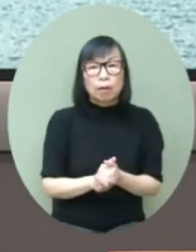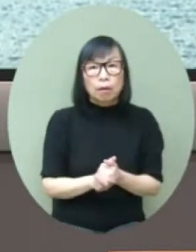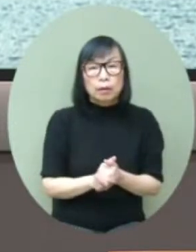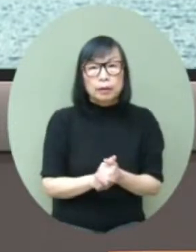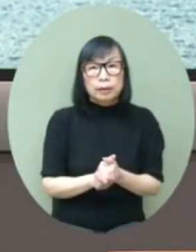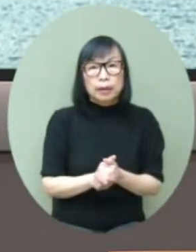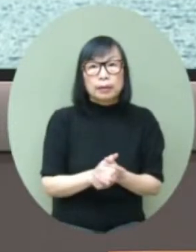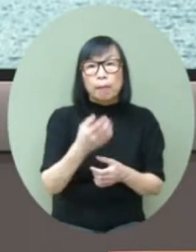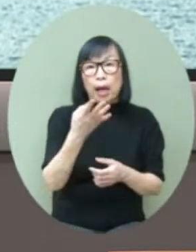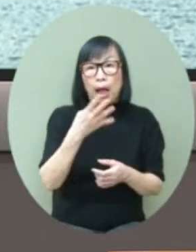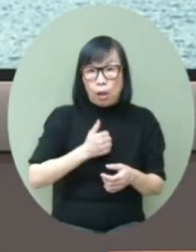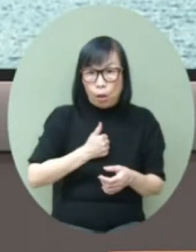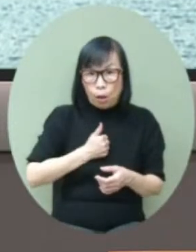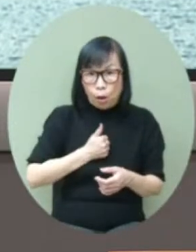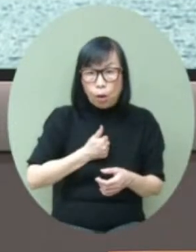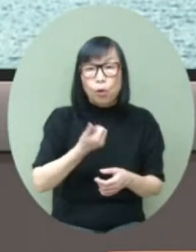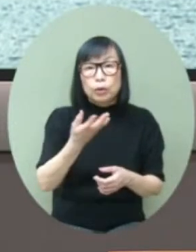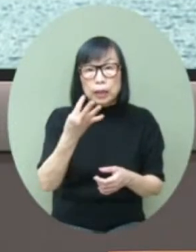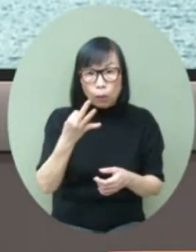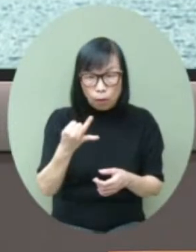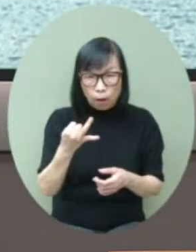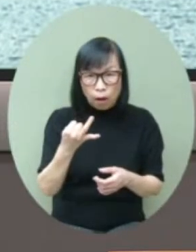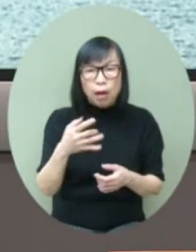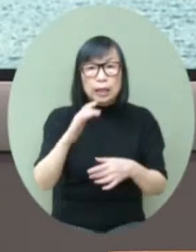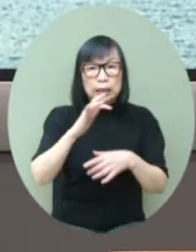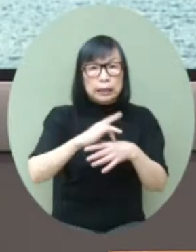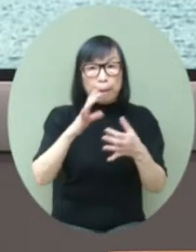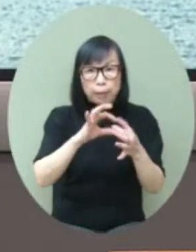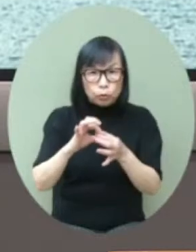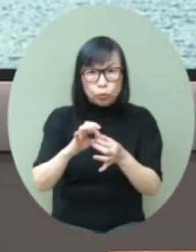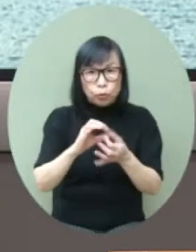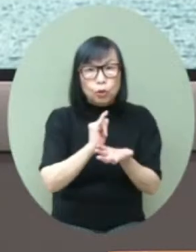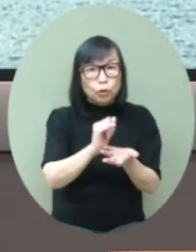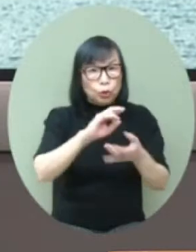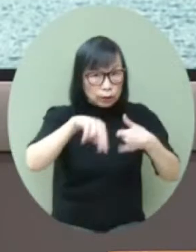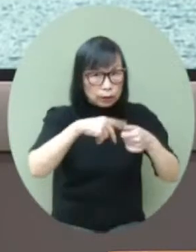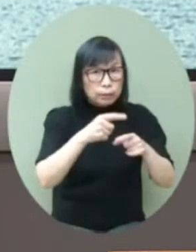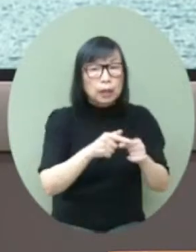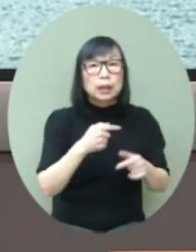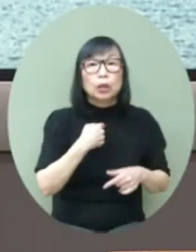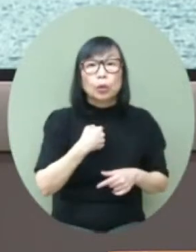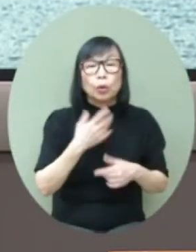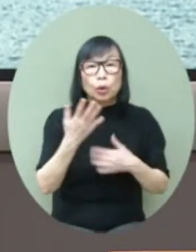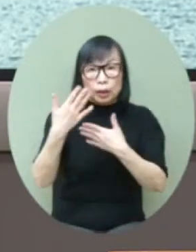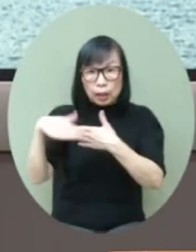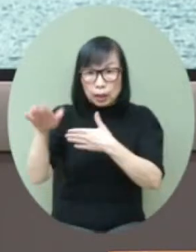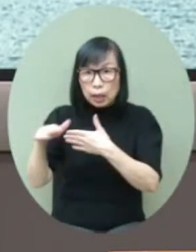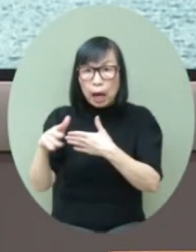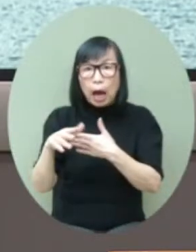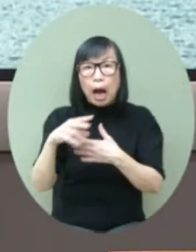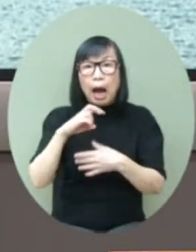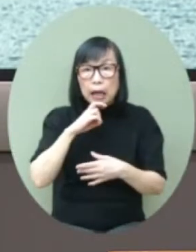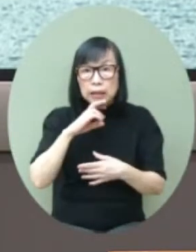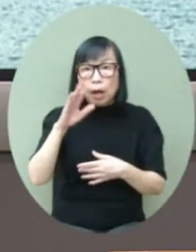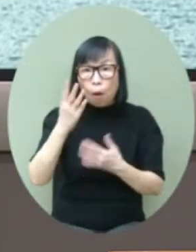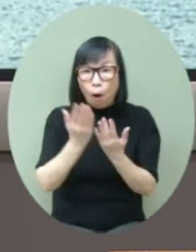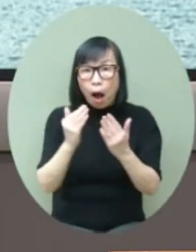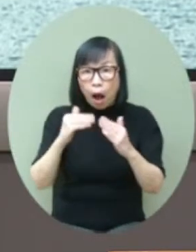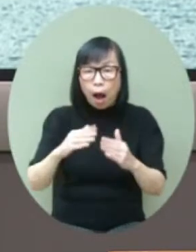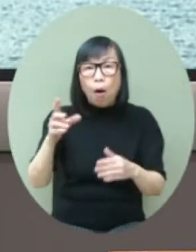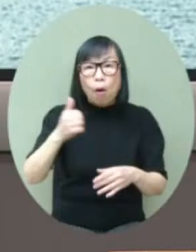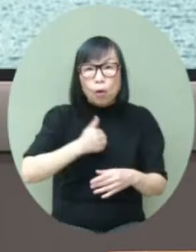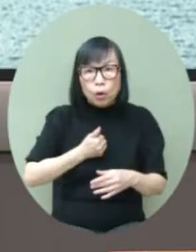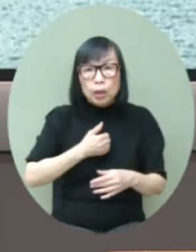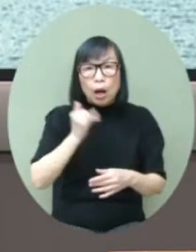in the same class. There are 45 people in the same class and a few teachers, and they're all close contacts would need to be quarantined. For